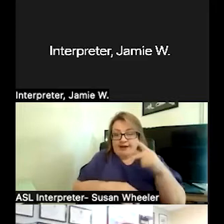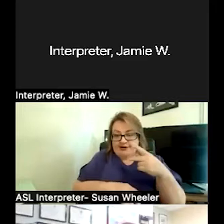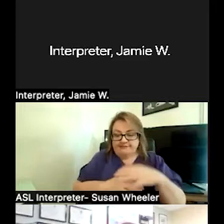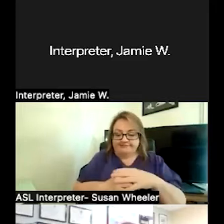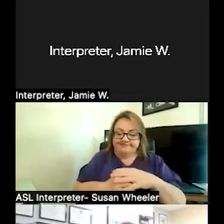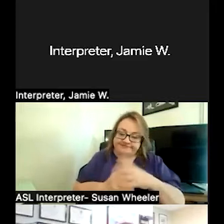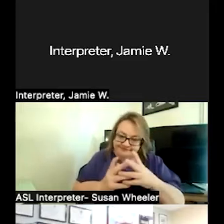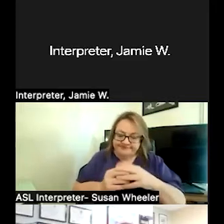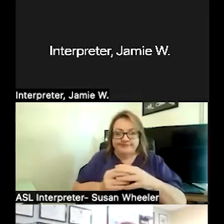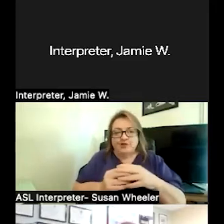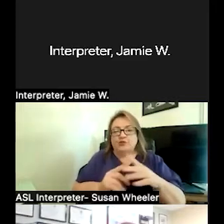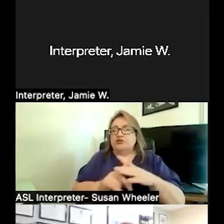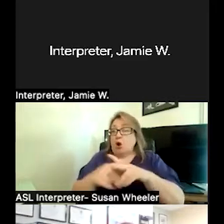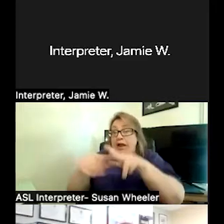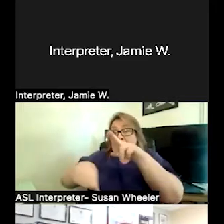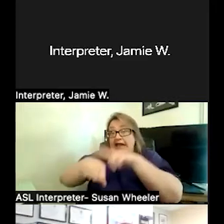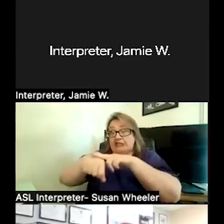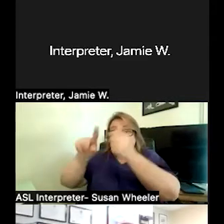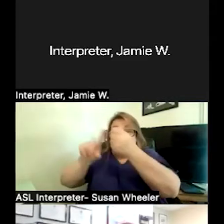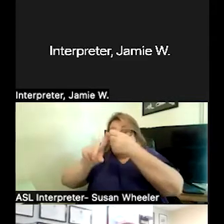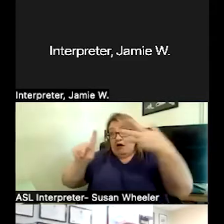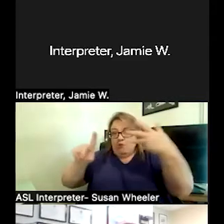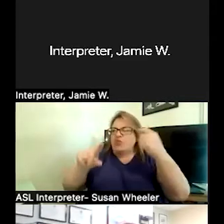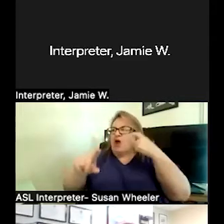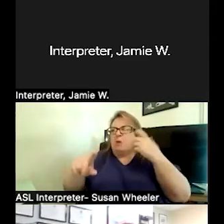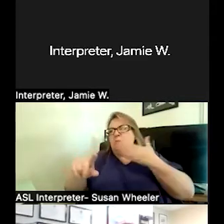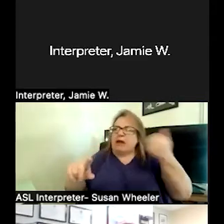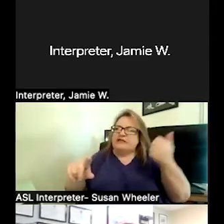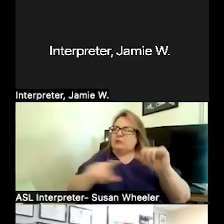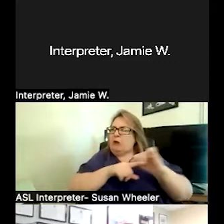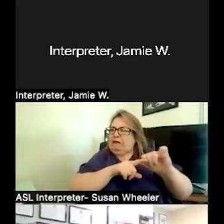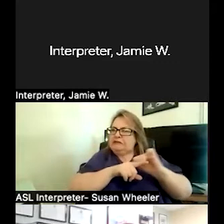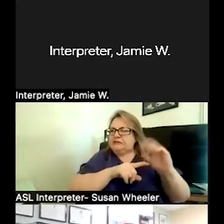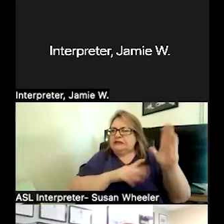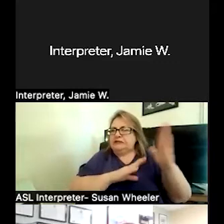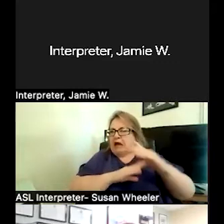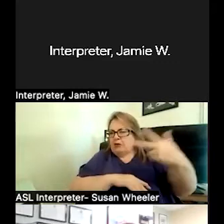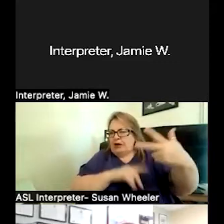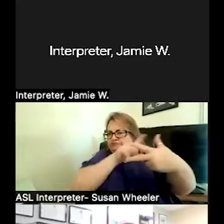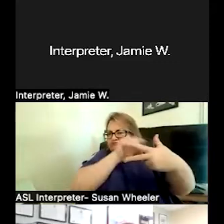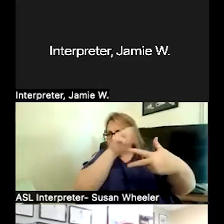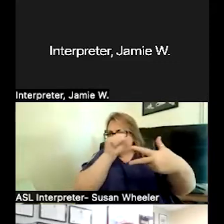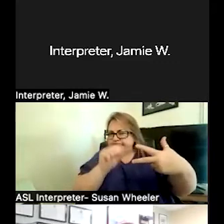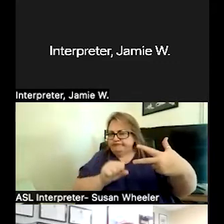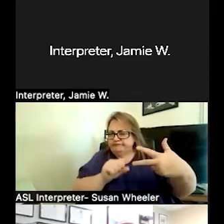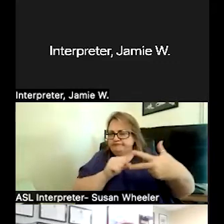We start with the national, what we consider to be the best practice is the top 3.